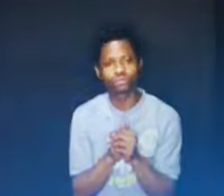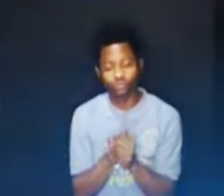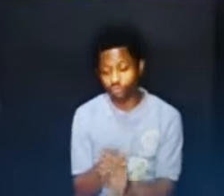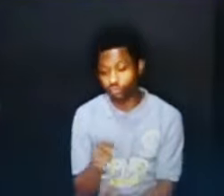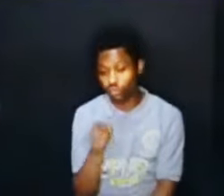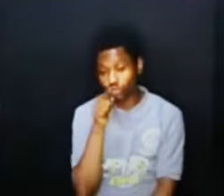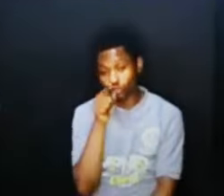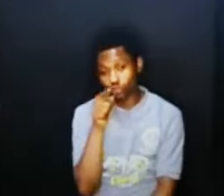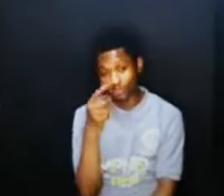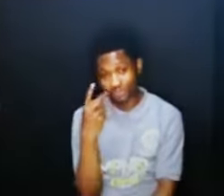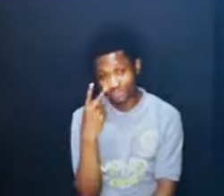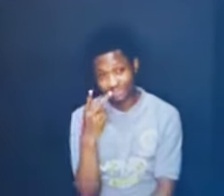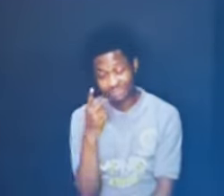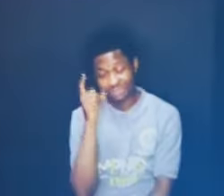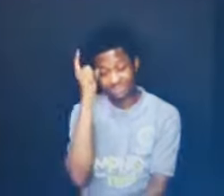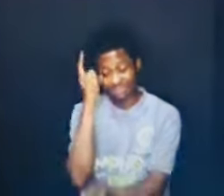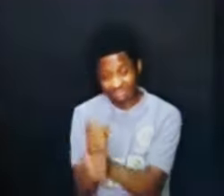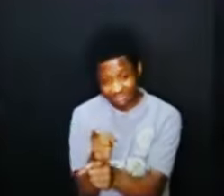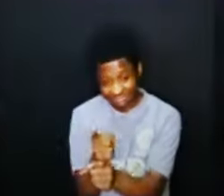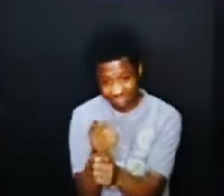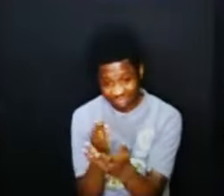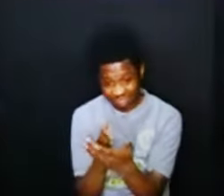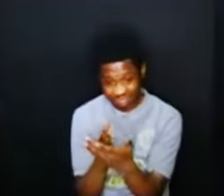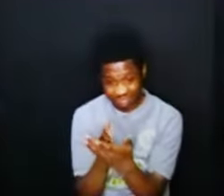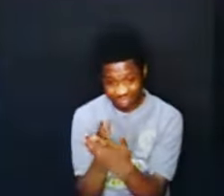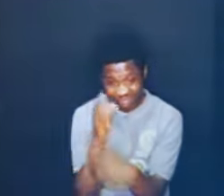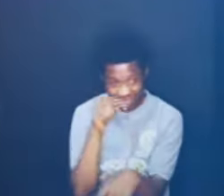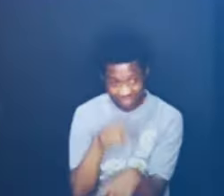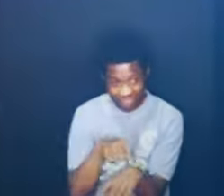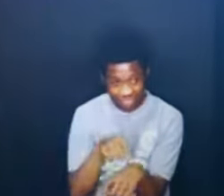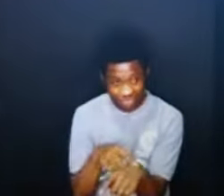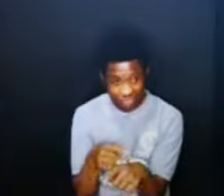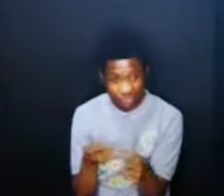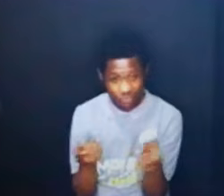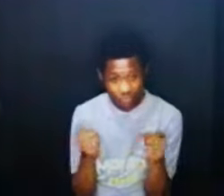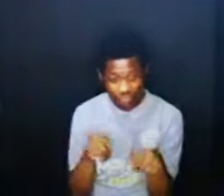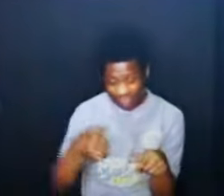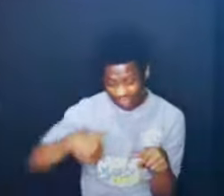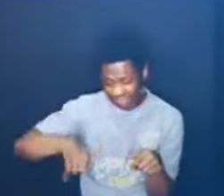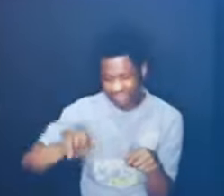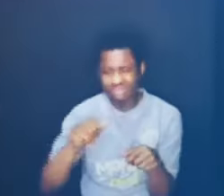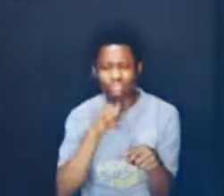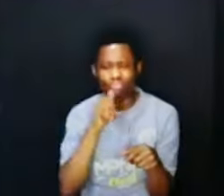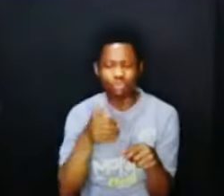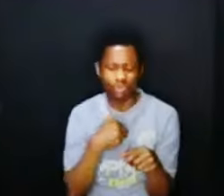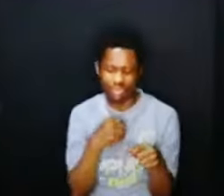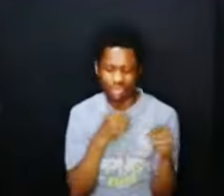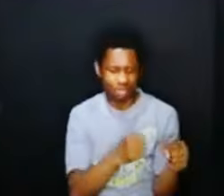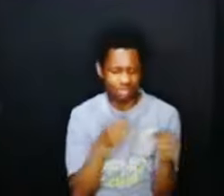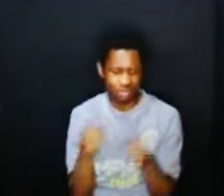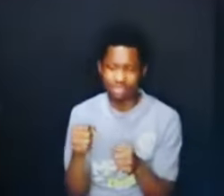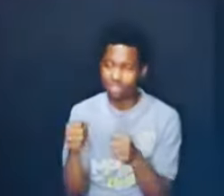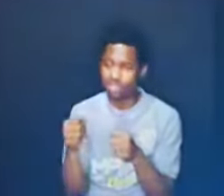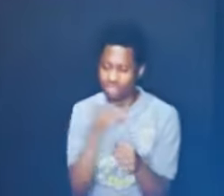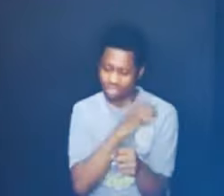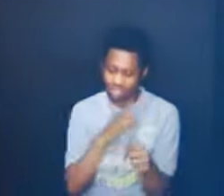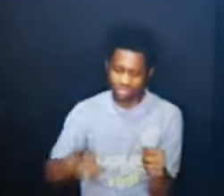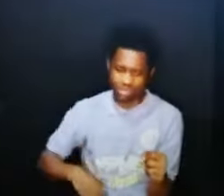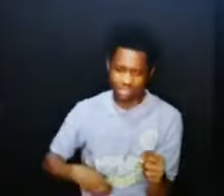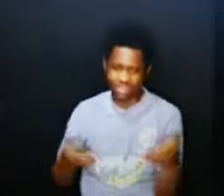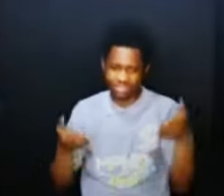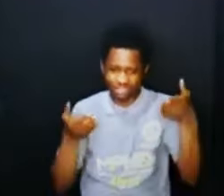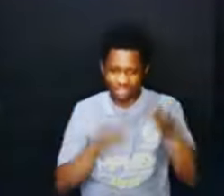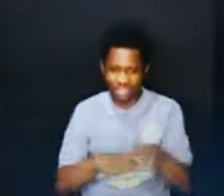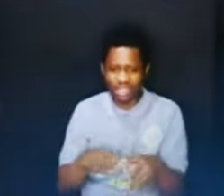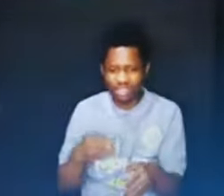the right time, when we were still powerless, Christ died for the ungodly.